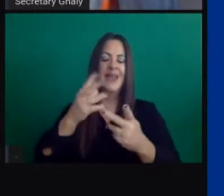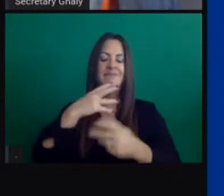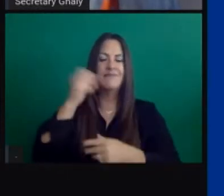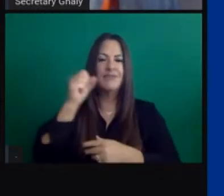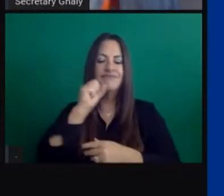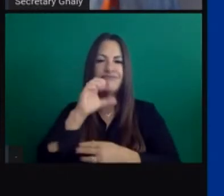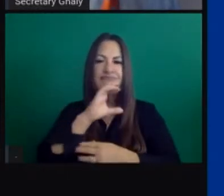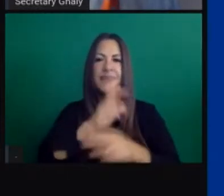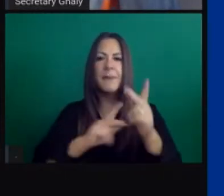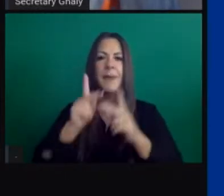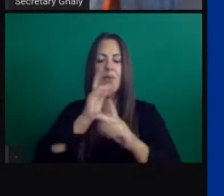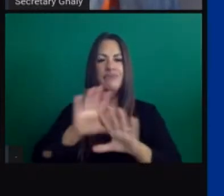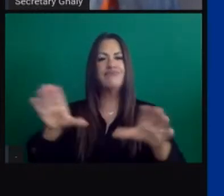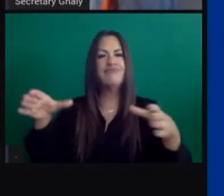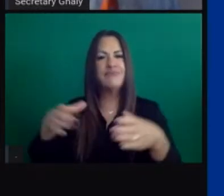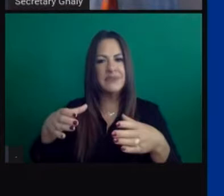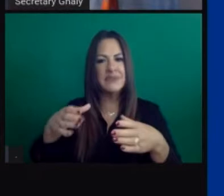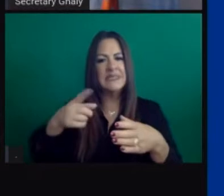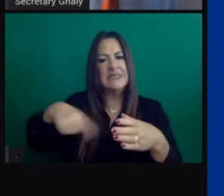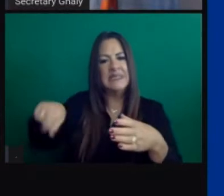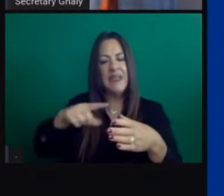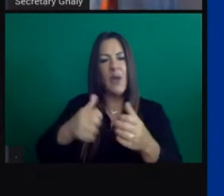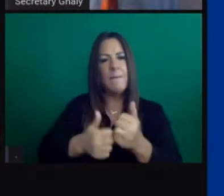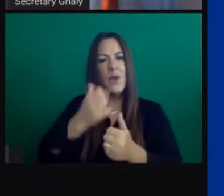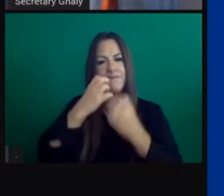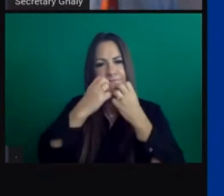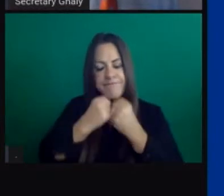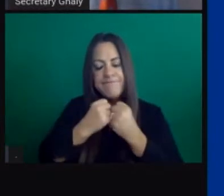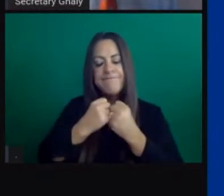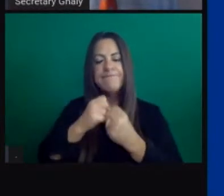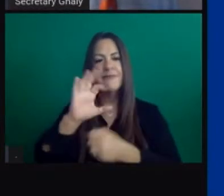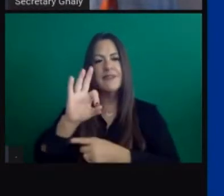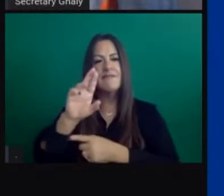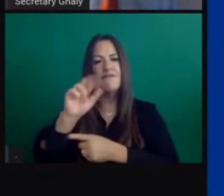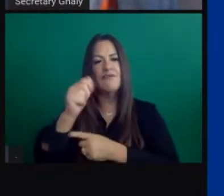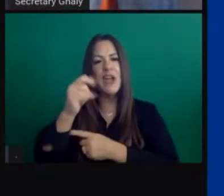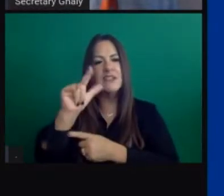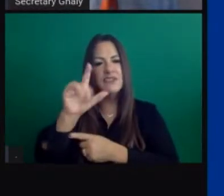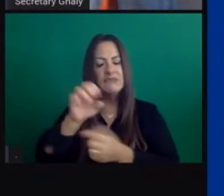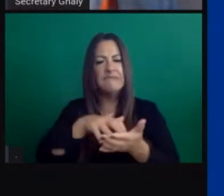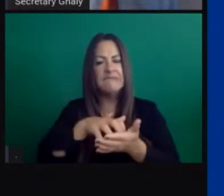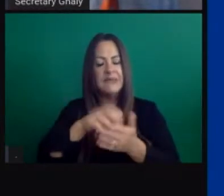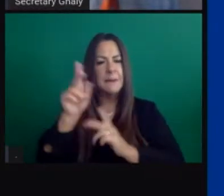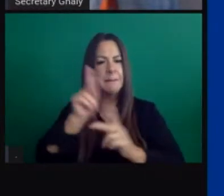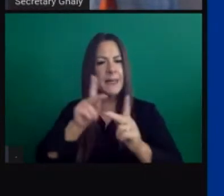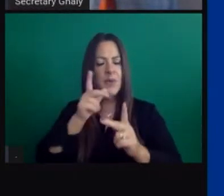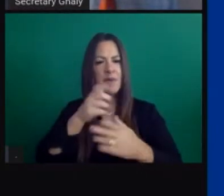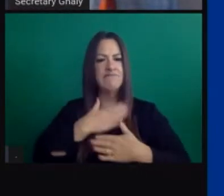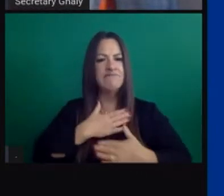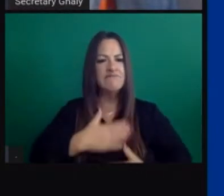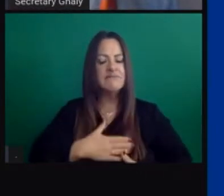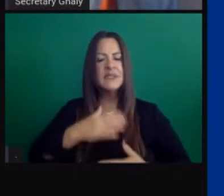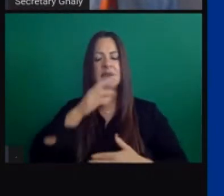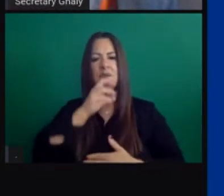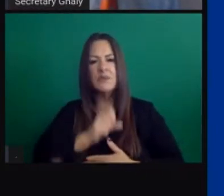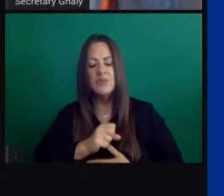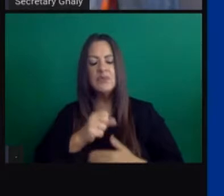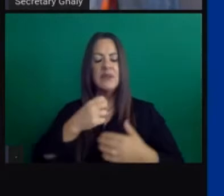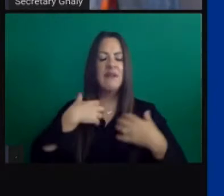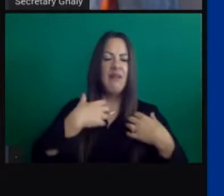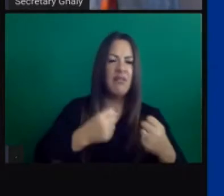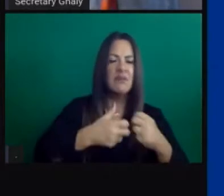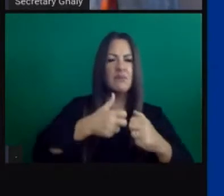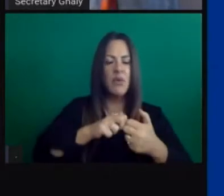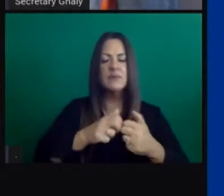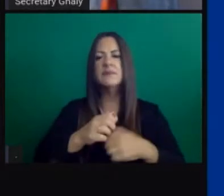the residents are among our most fragile older Californians in the state, and then the fact that it